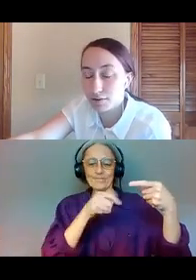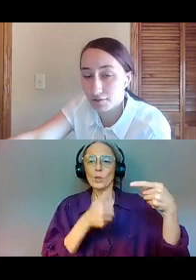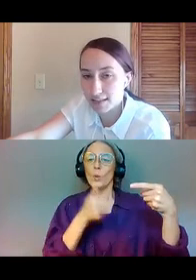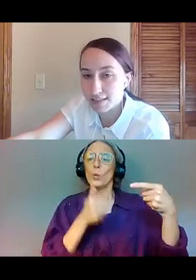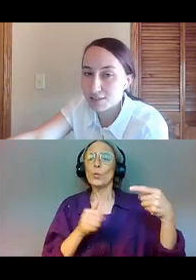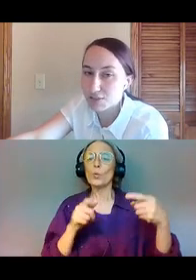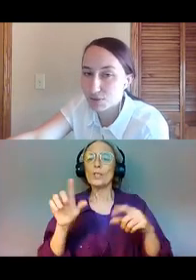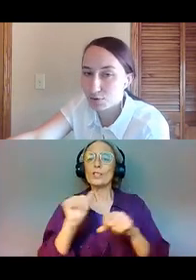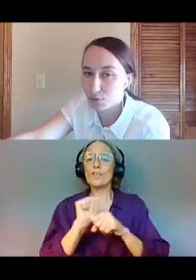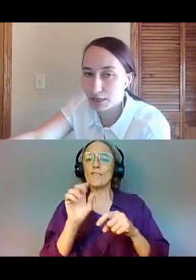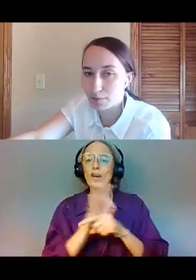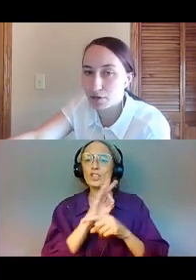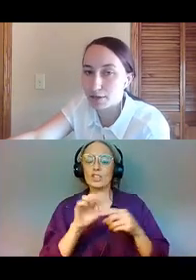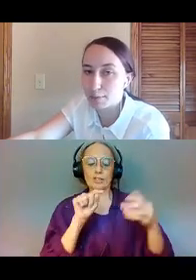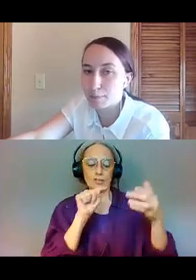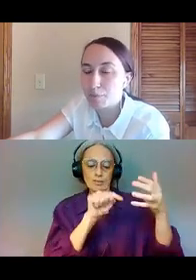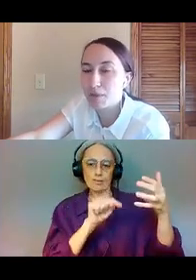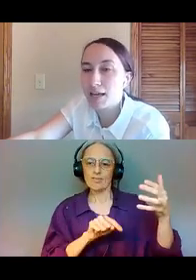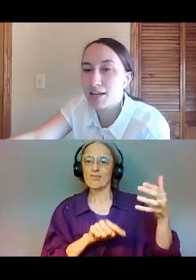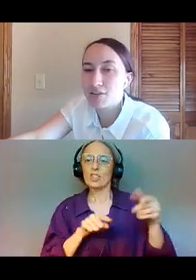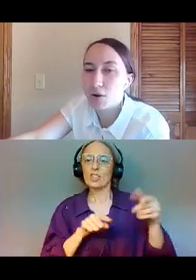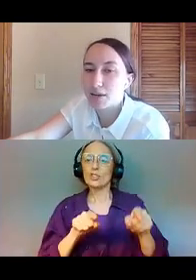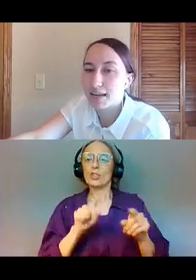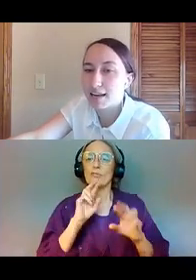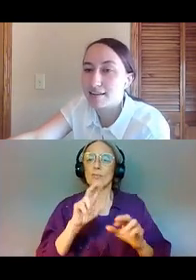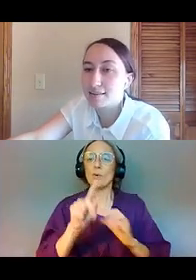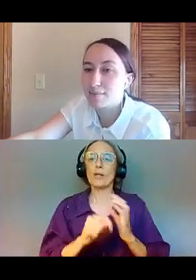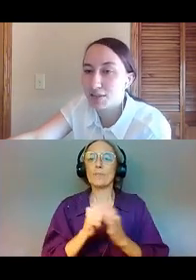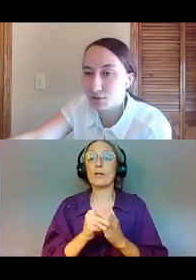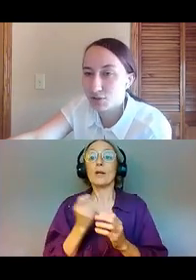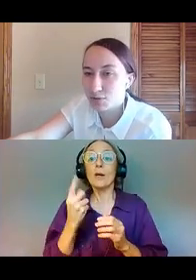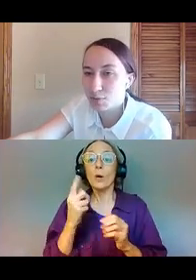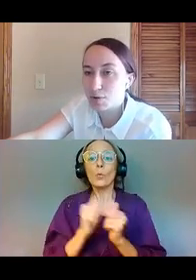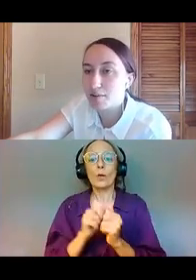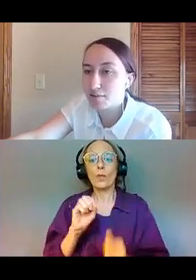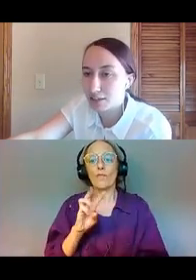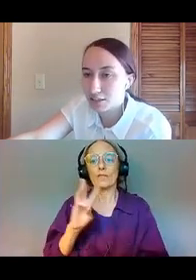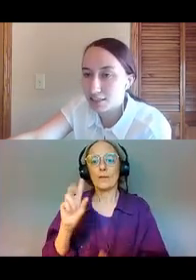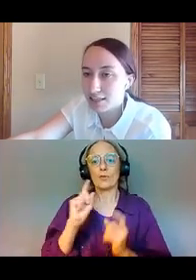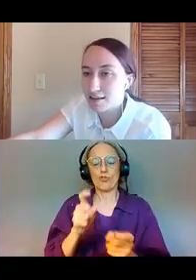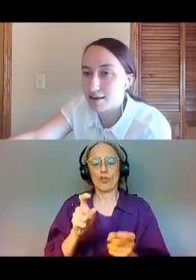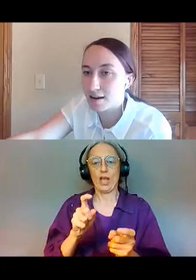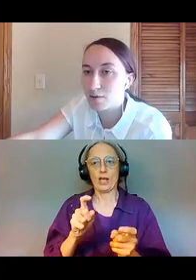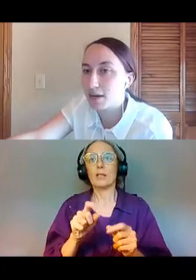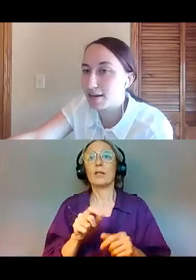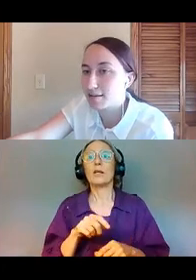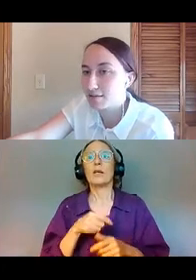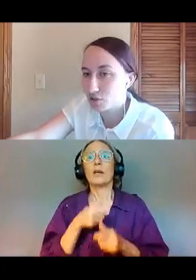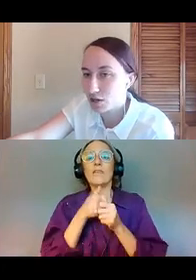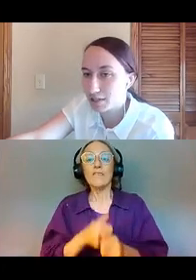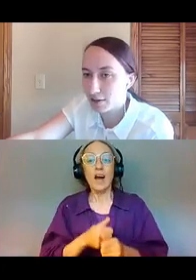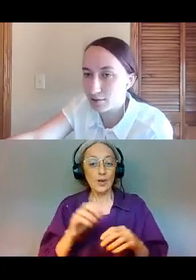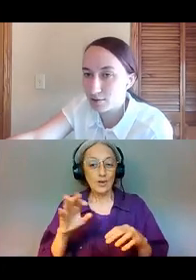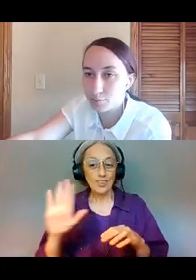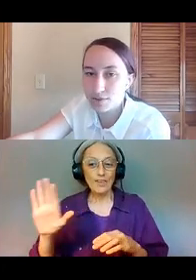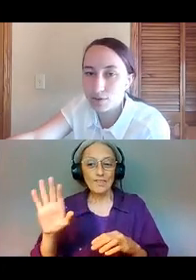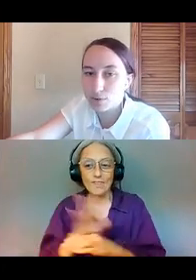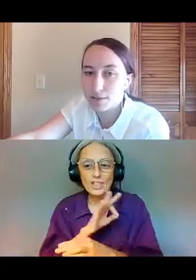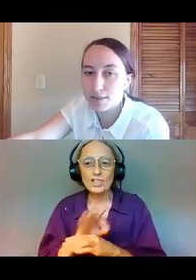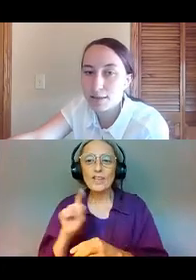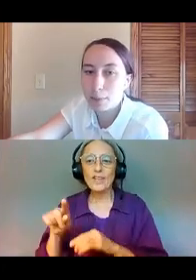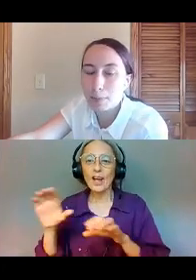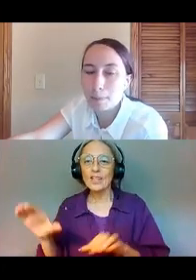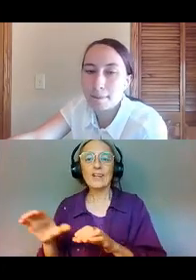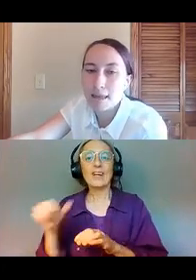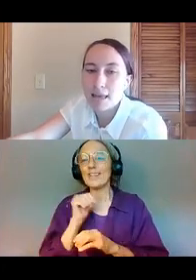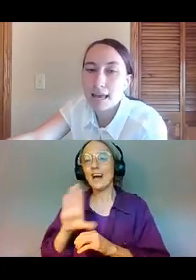OVW grant funds during the reporting period. So again, make sure to report by function and not by the job title the person